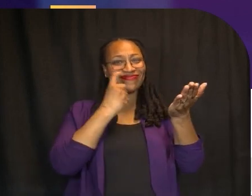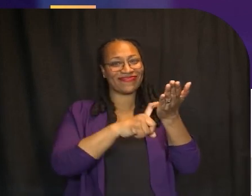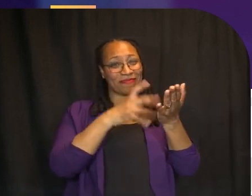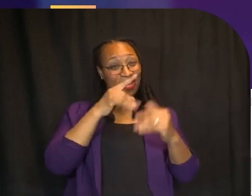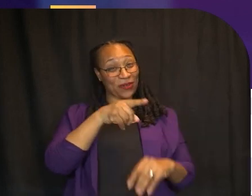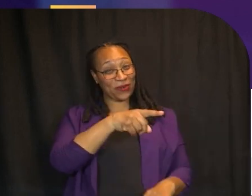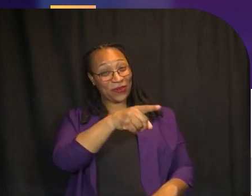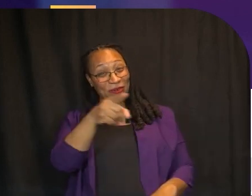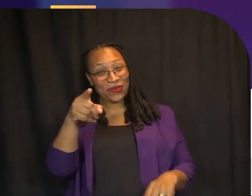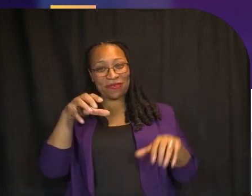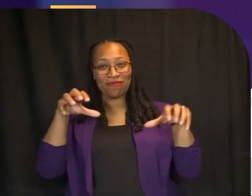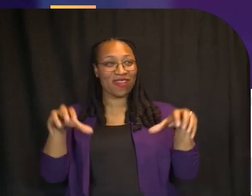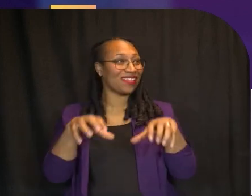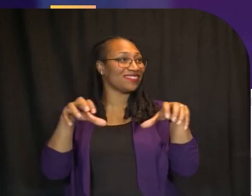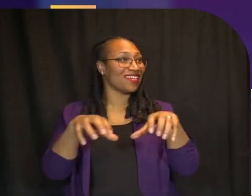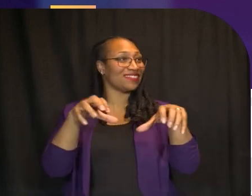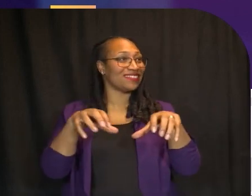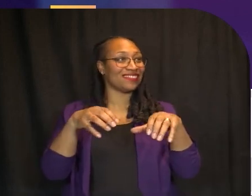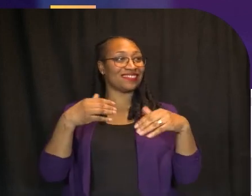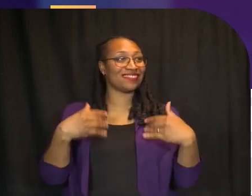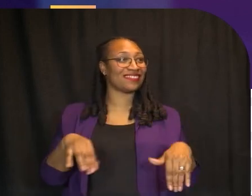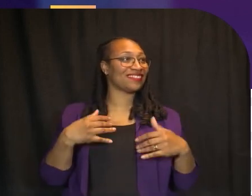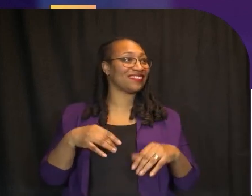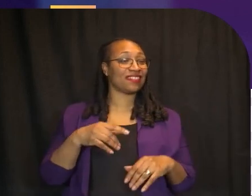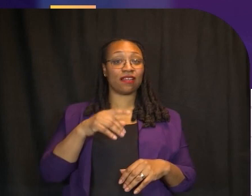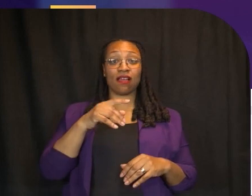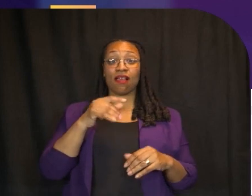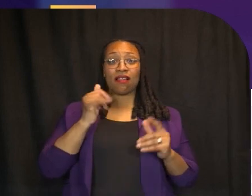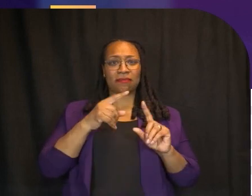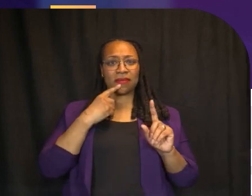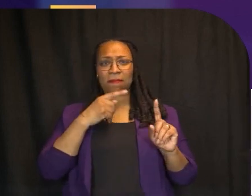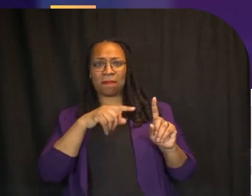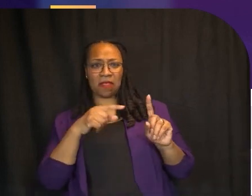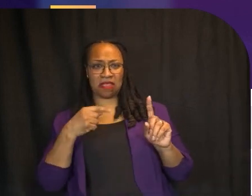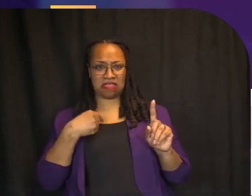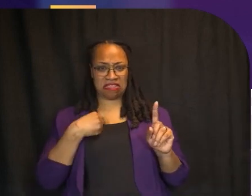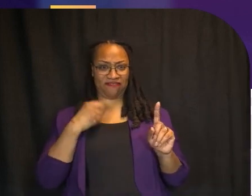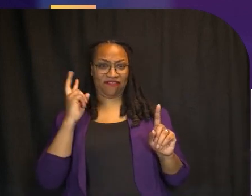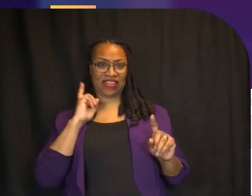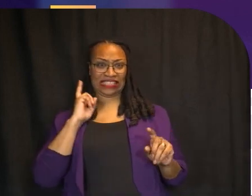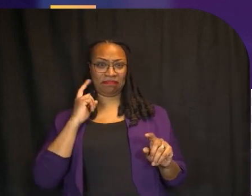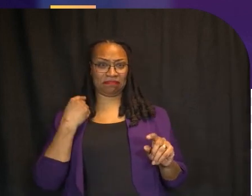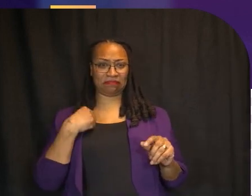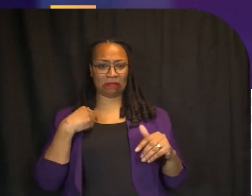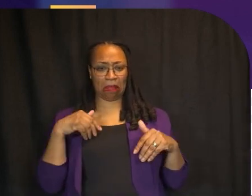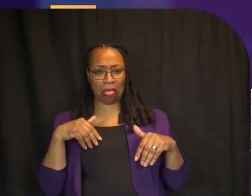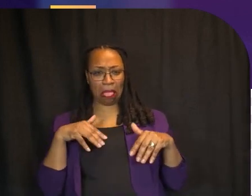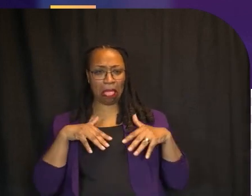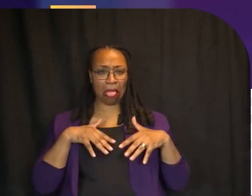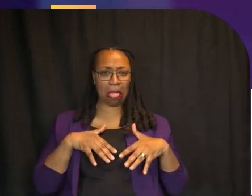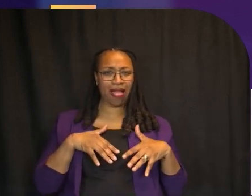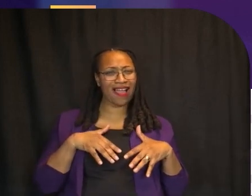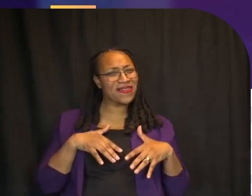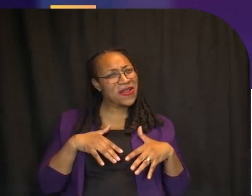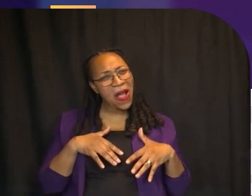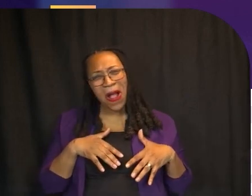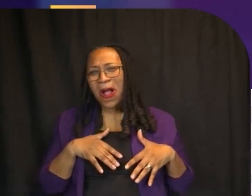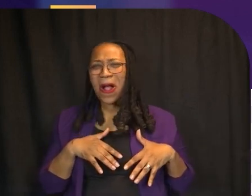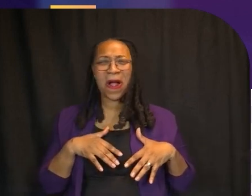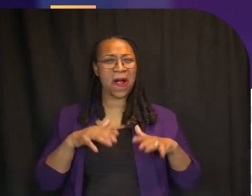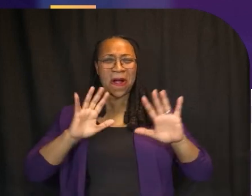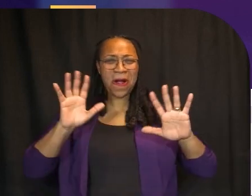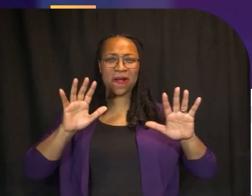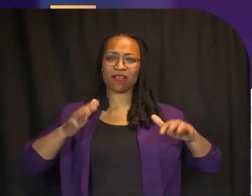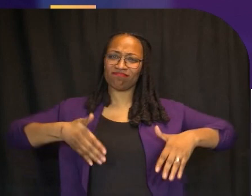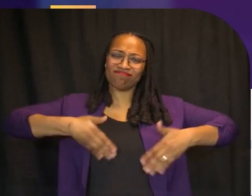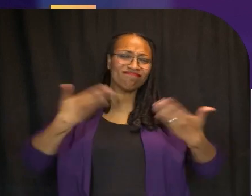And it is an honor for this proud disabled woman to be with you tonight to celebrate the vital work of